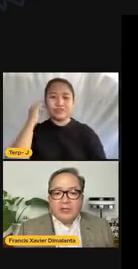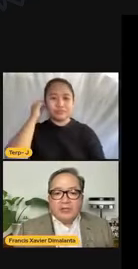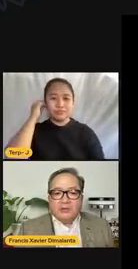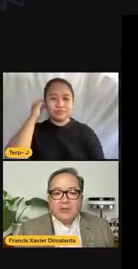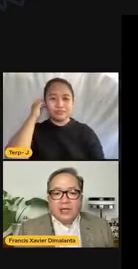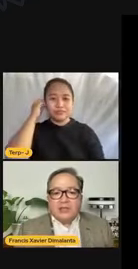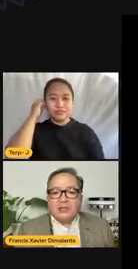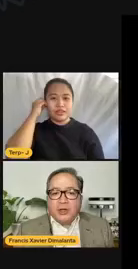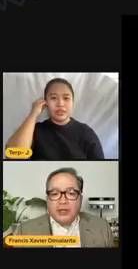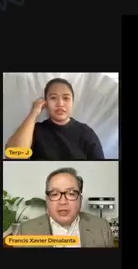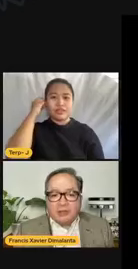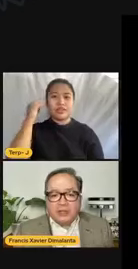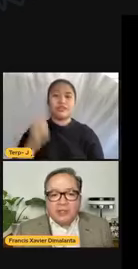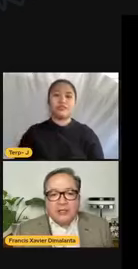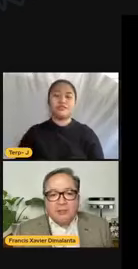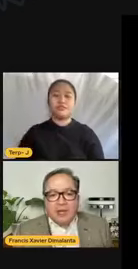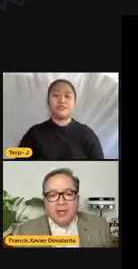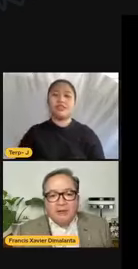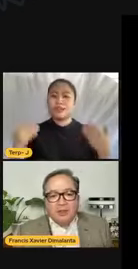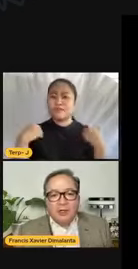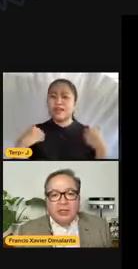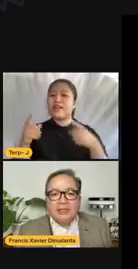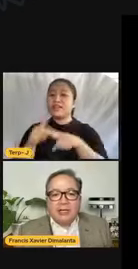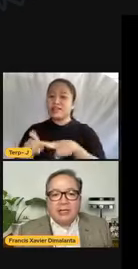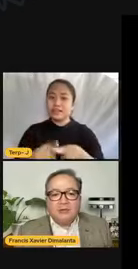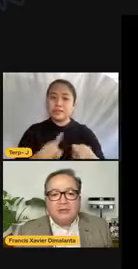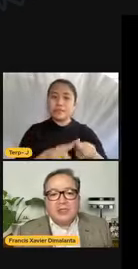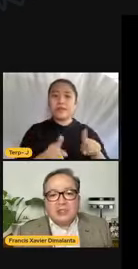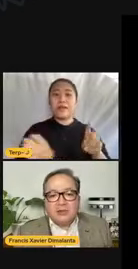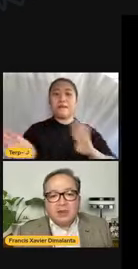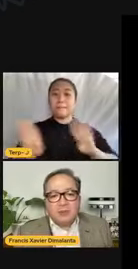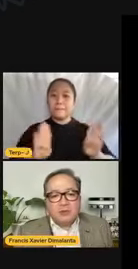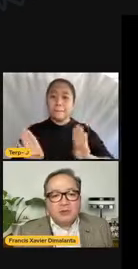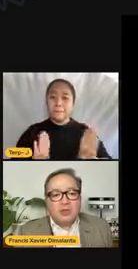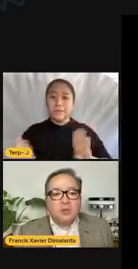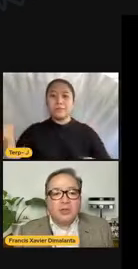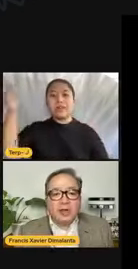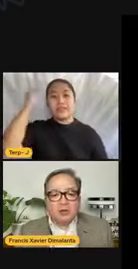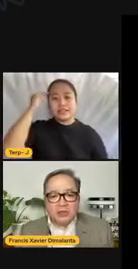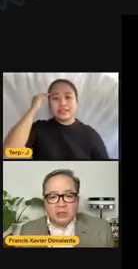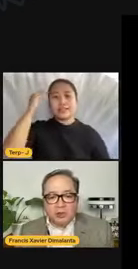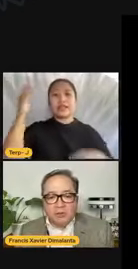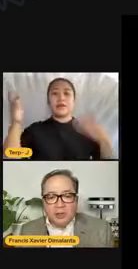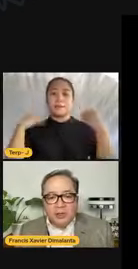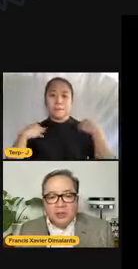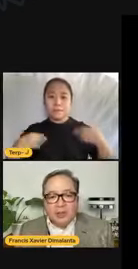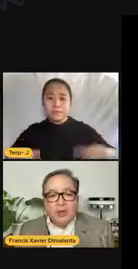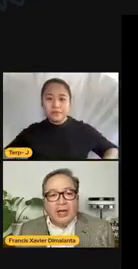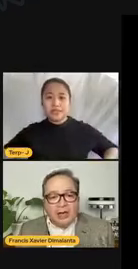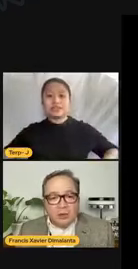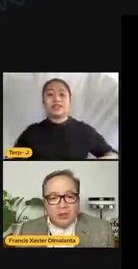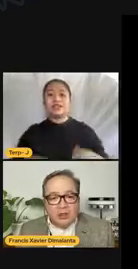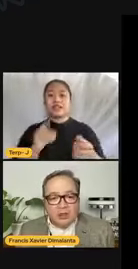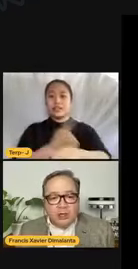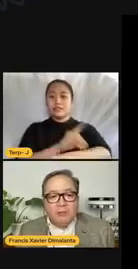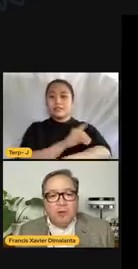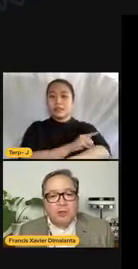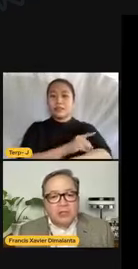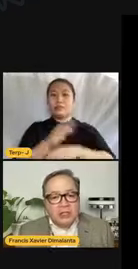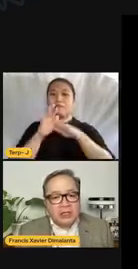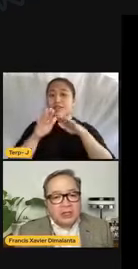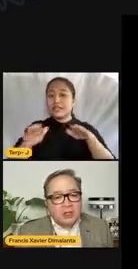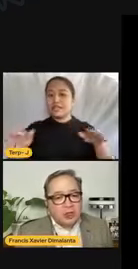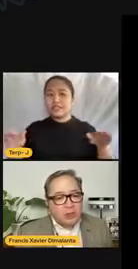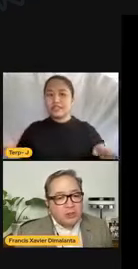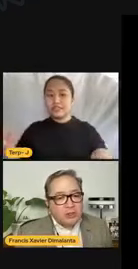So there is great diversity in the behavior, intellect, and physical development of children with Down syndrome. Your language and